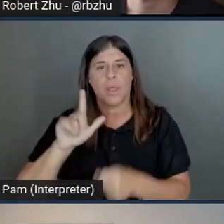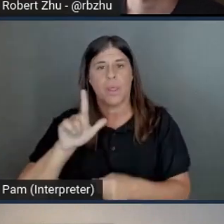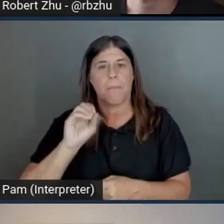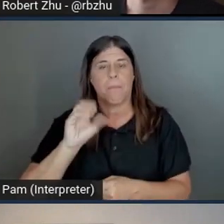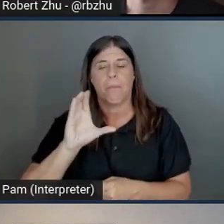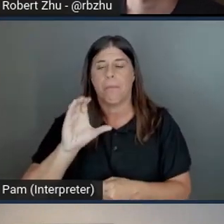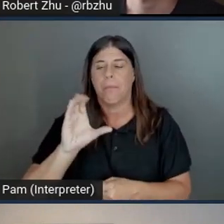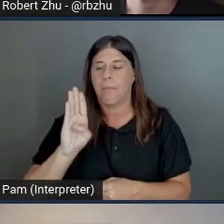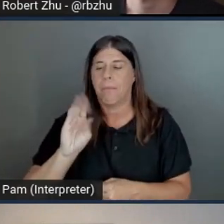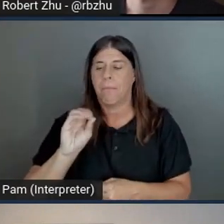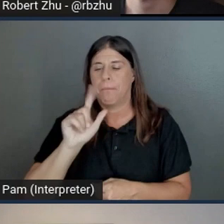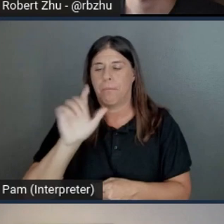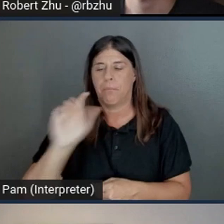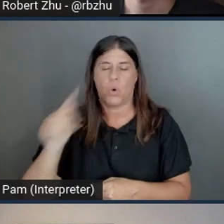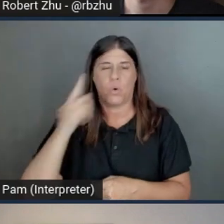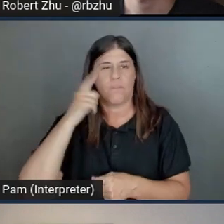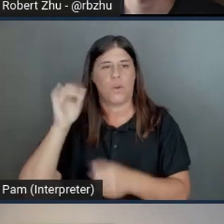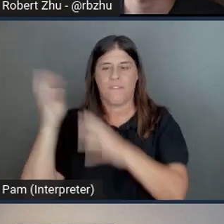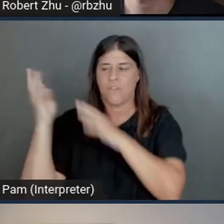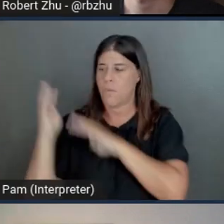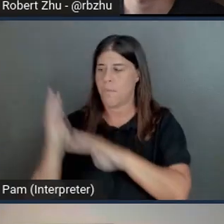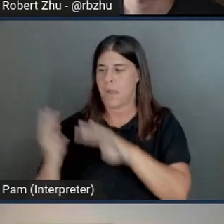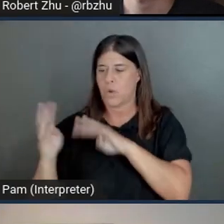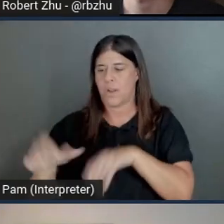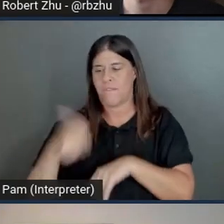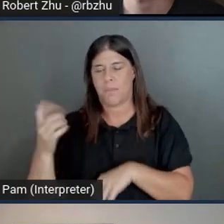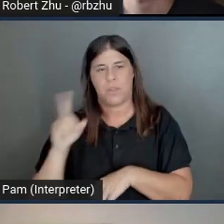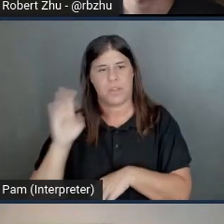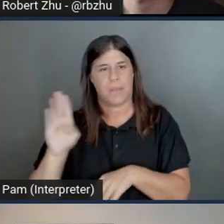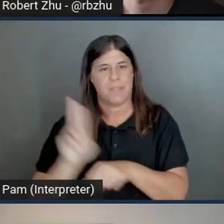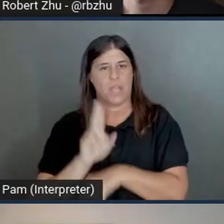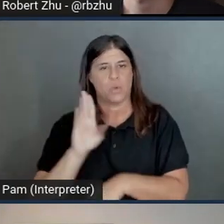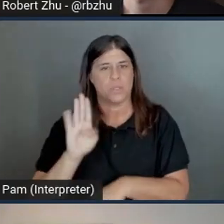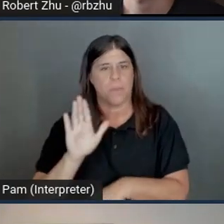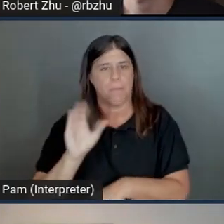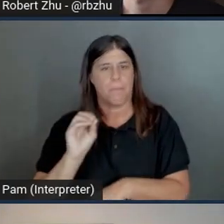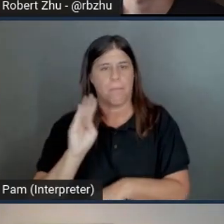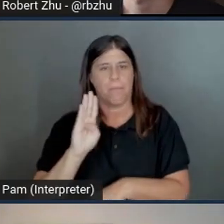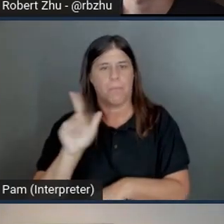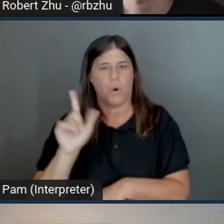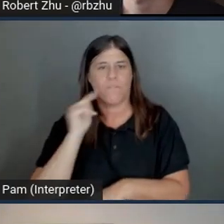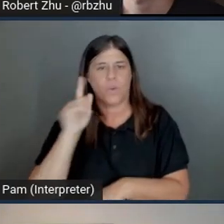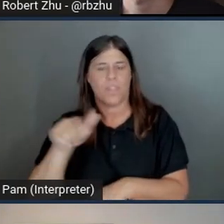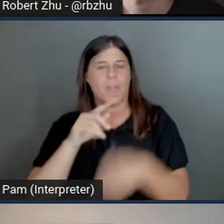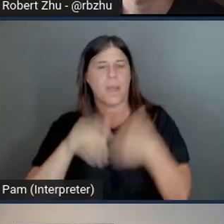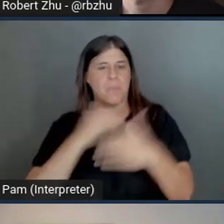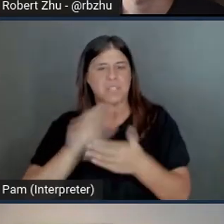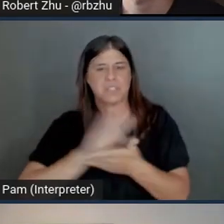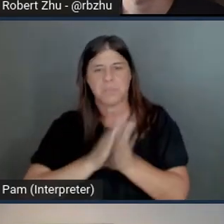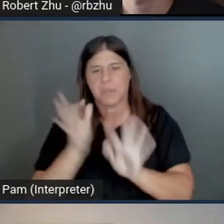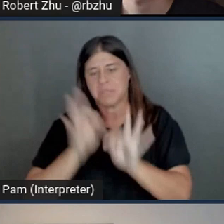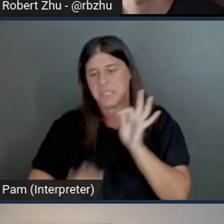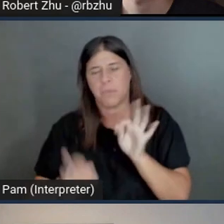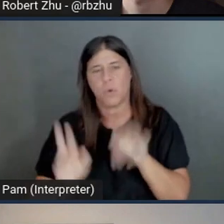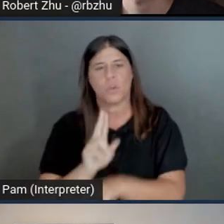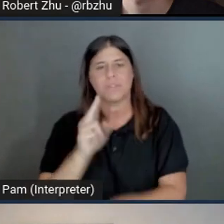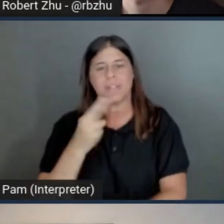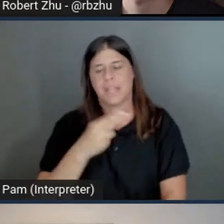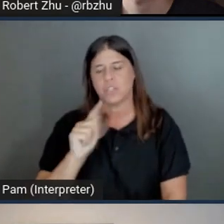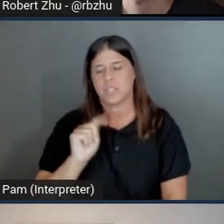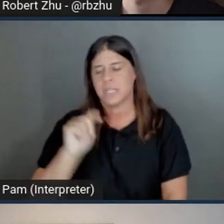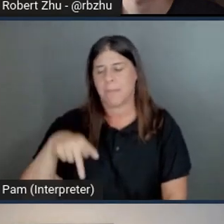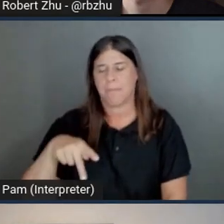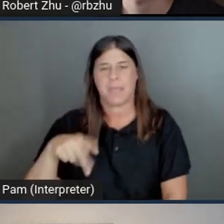that are migrating applications from some other graph databases that use Bolt to make that process simple. In this case, we're using the HTTP